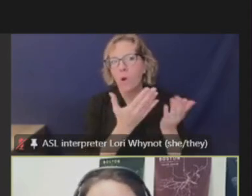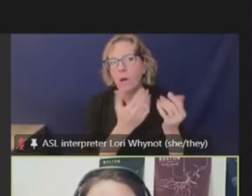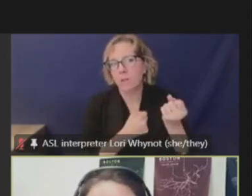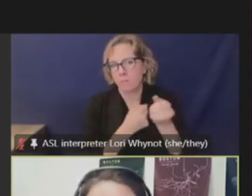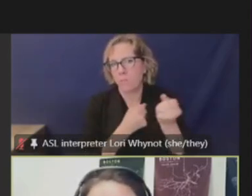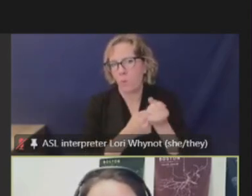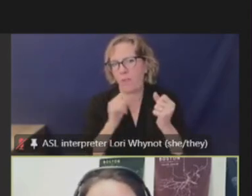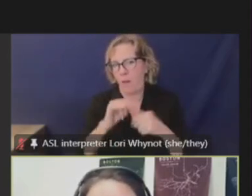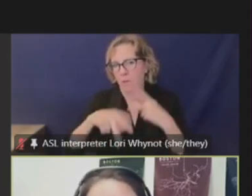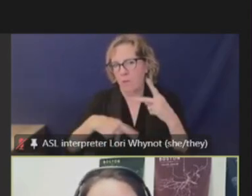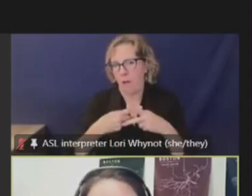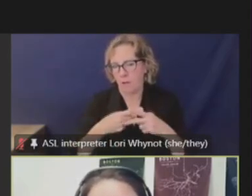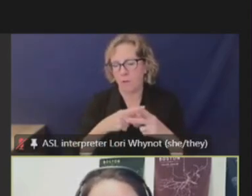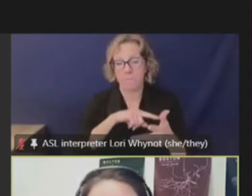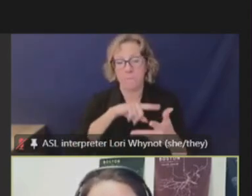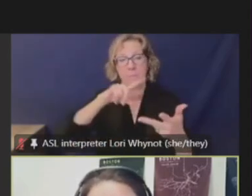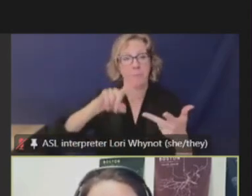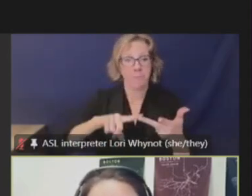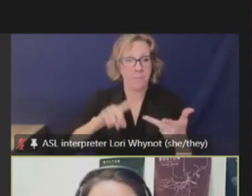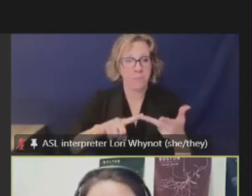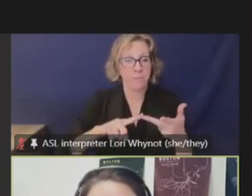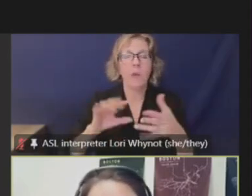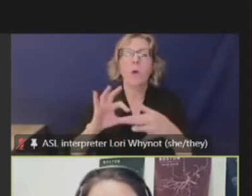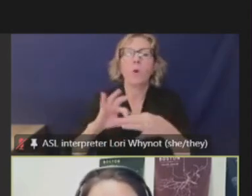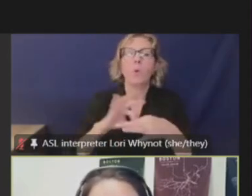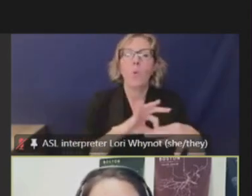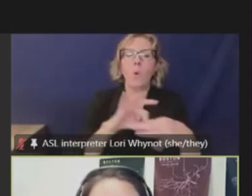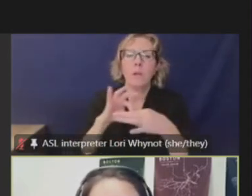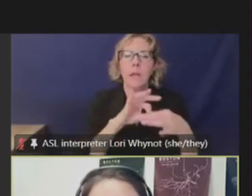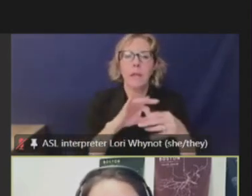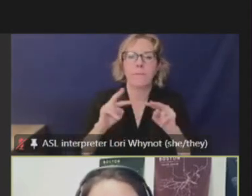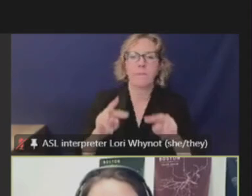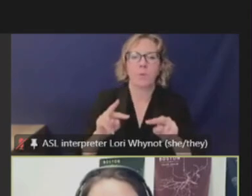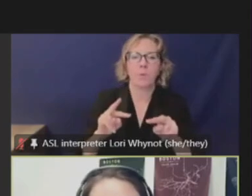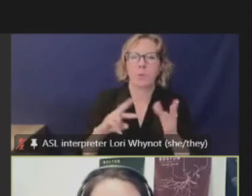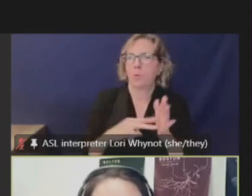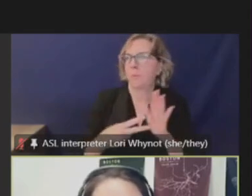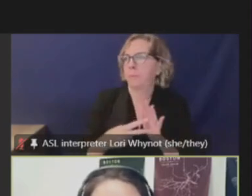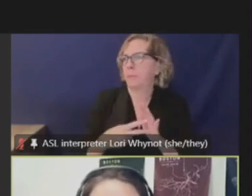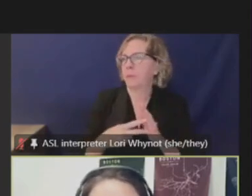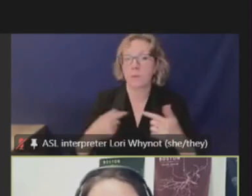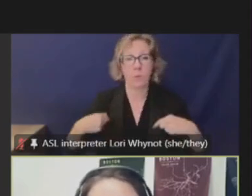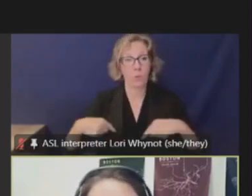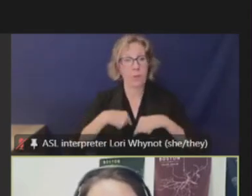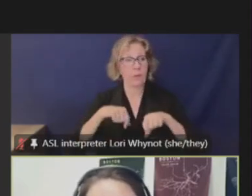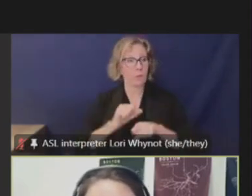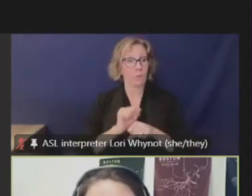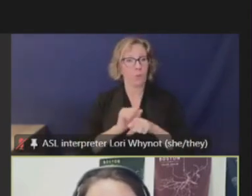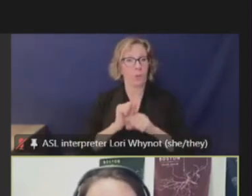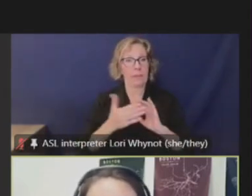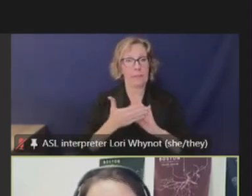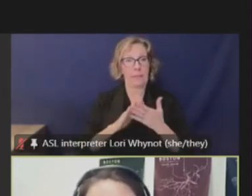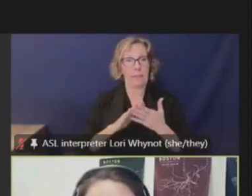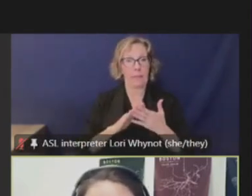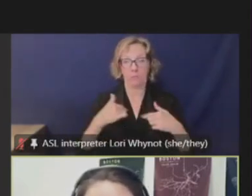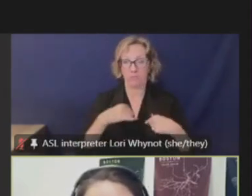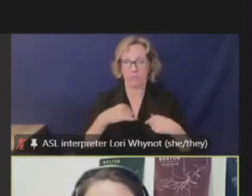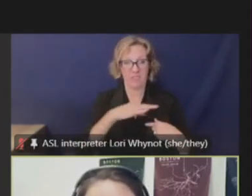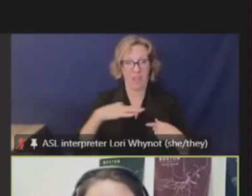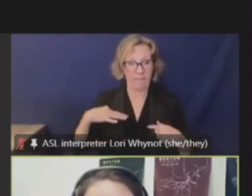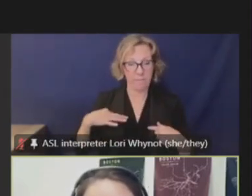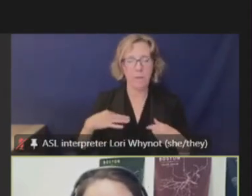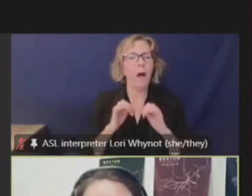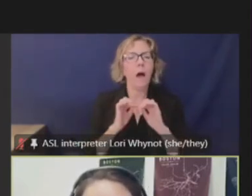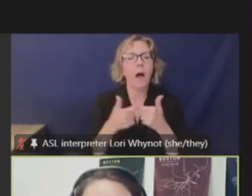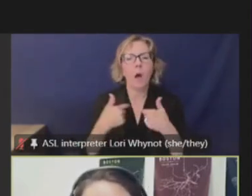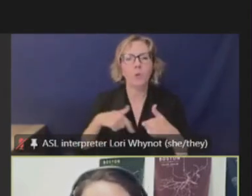this coordinated review, is how do we as city staff work more effectively with developers and with community